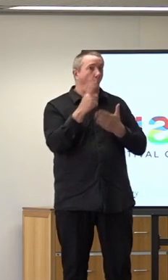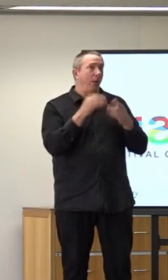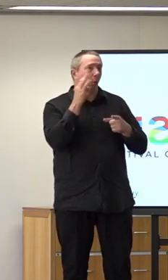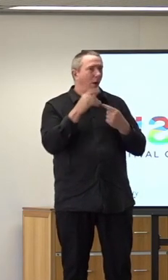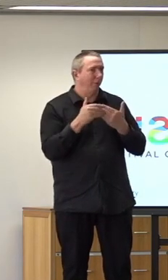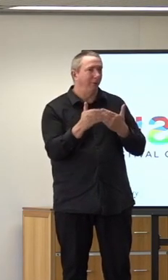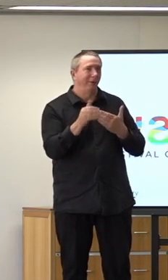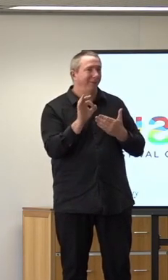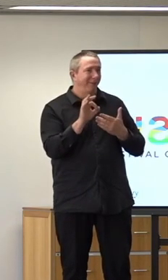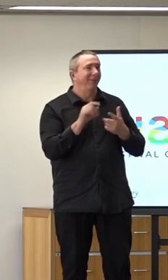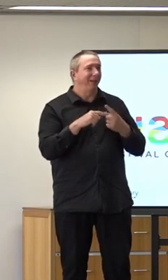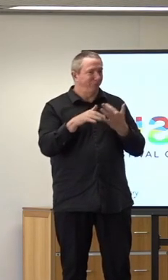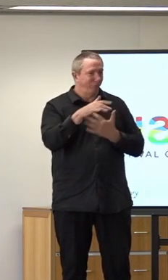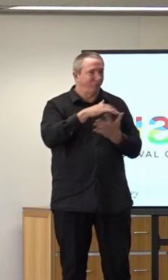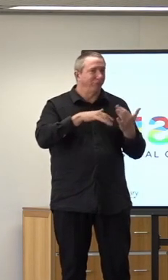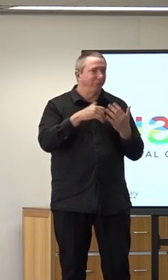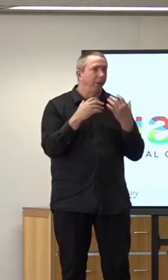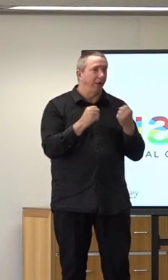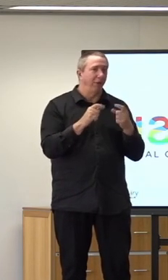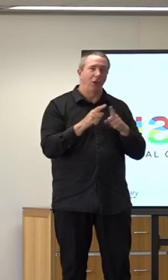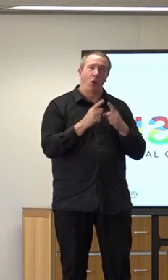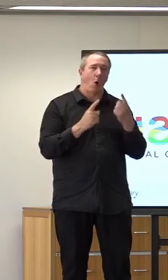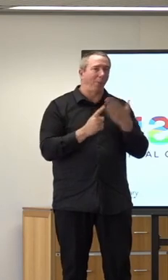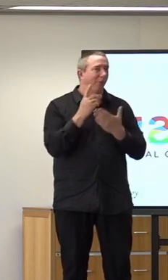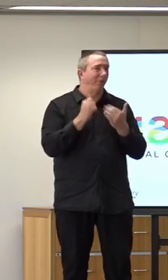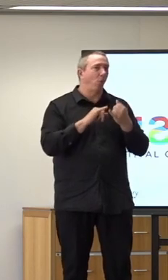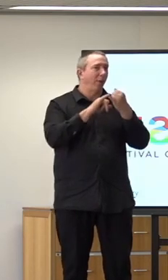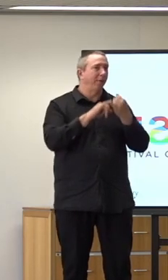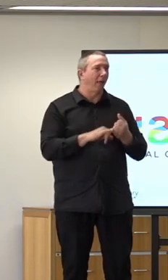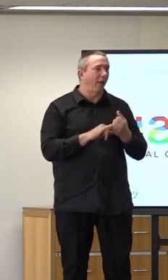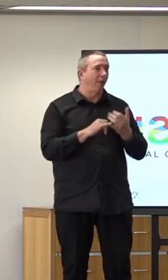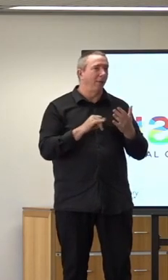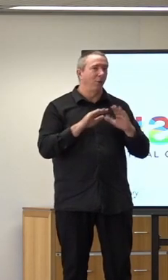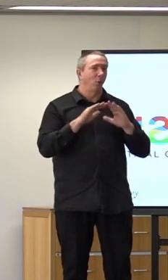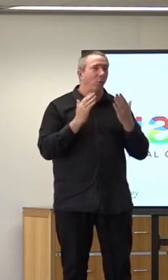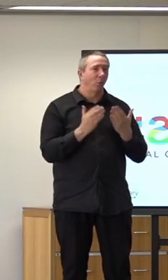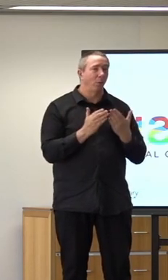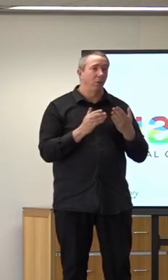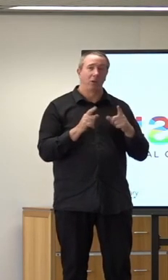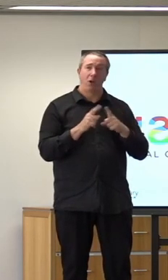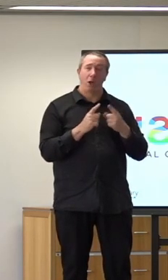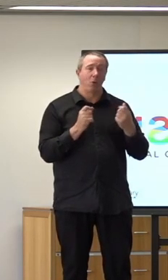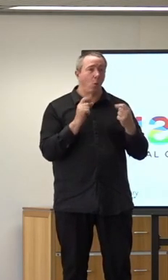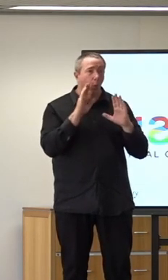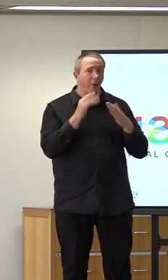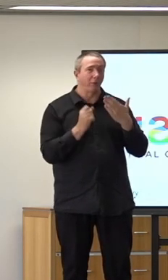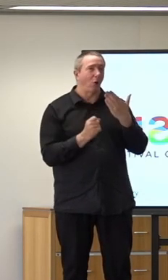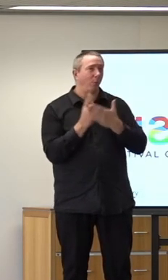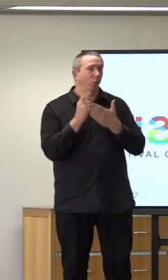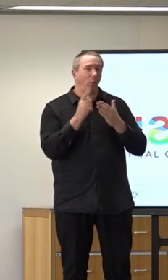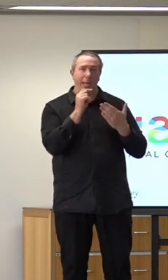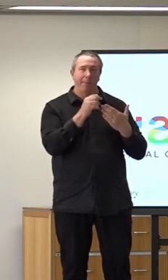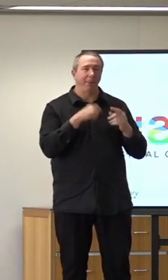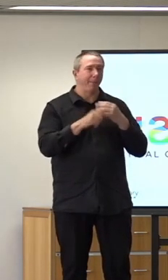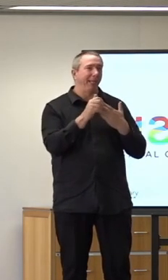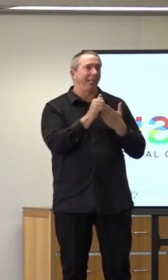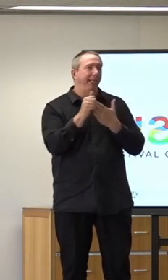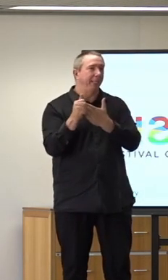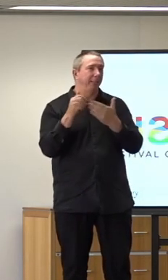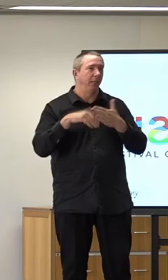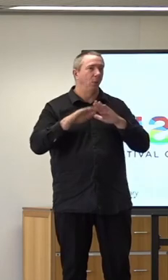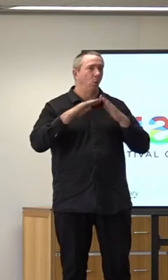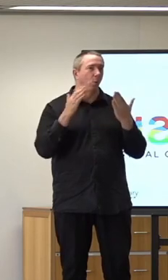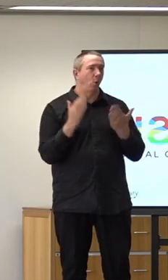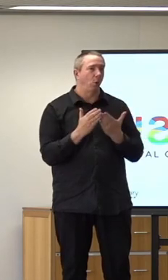the opportunity here in the global south. You know, we've got incredible civic institutions to lead the world and create something